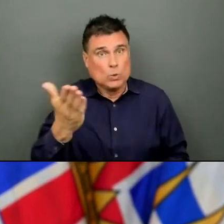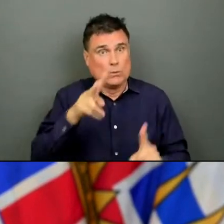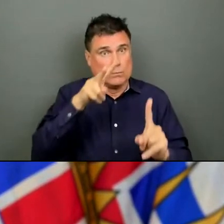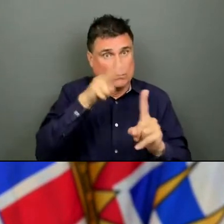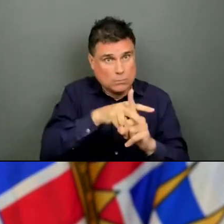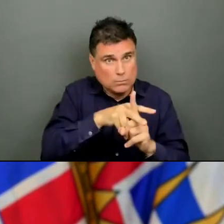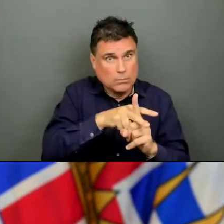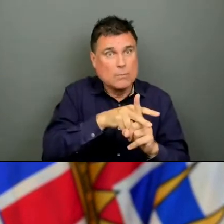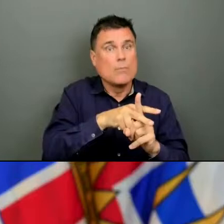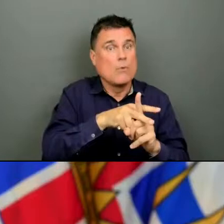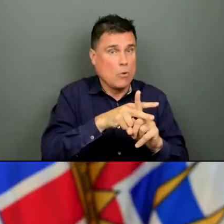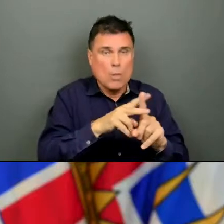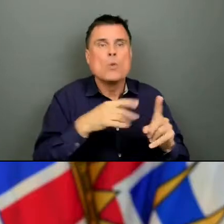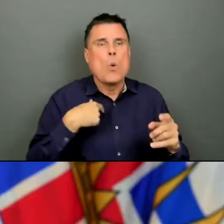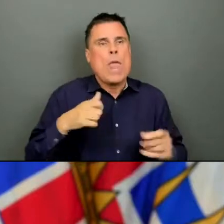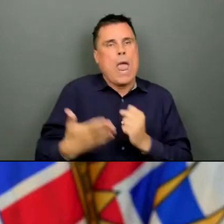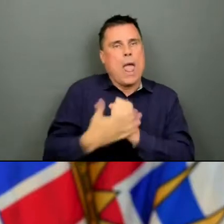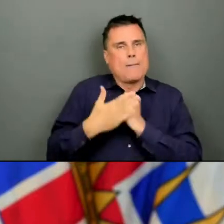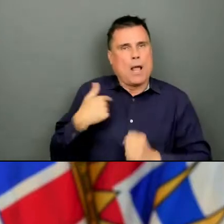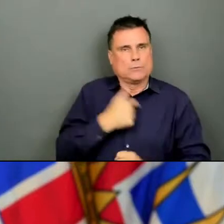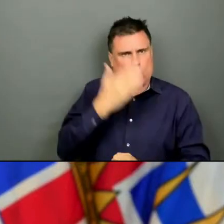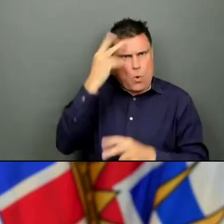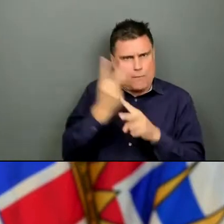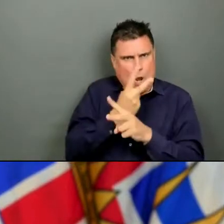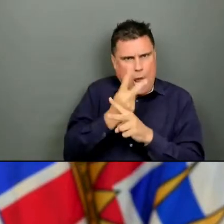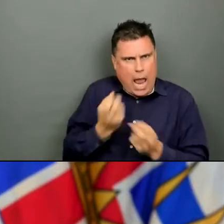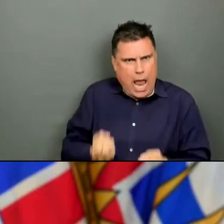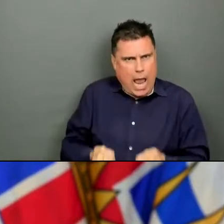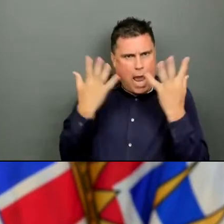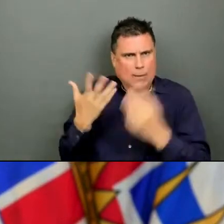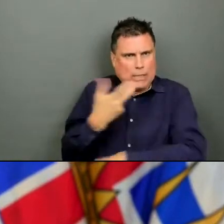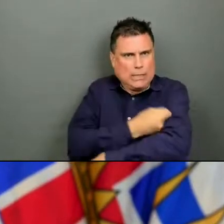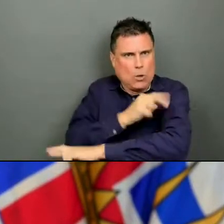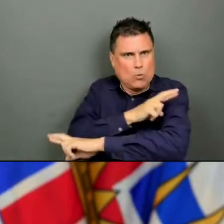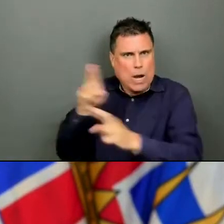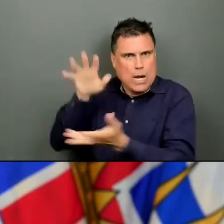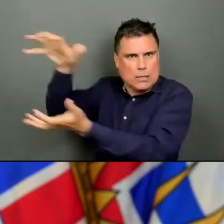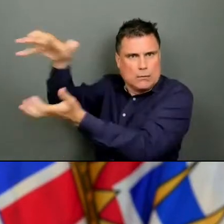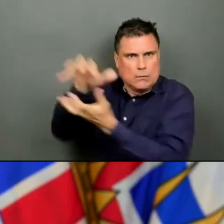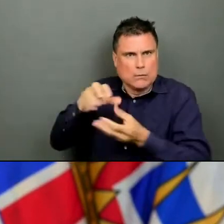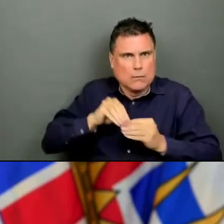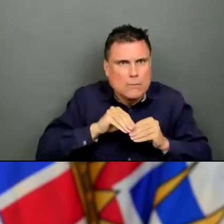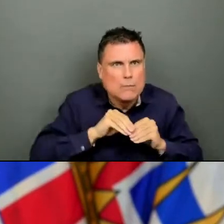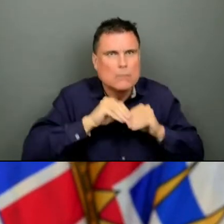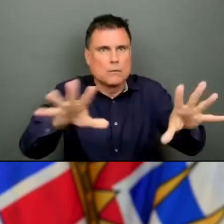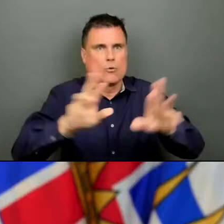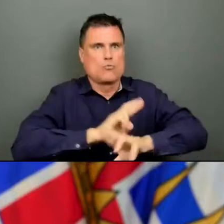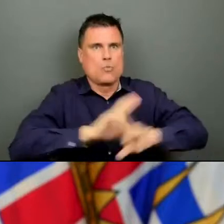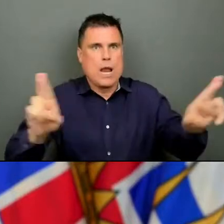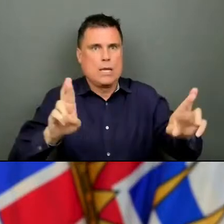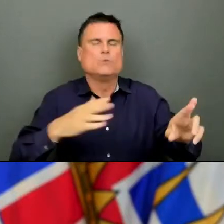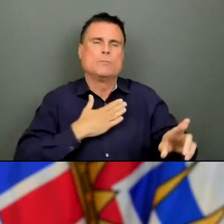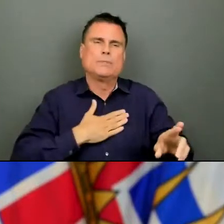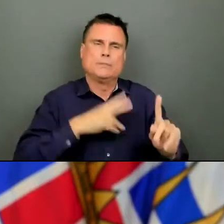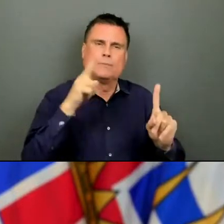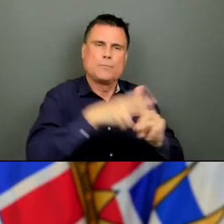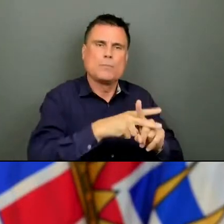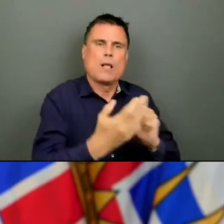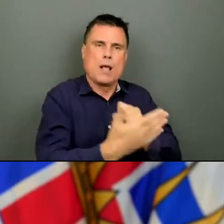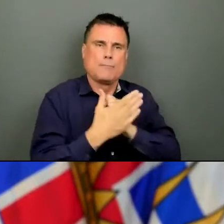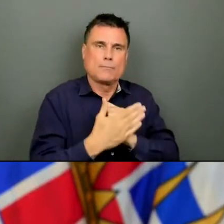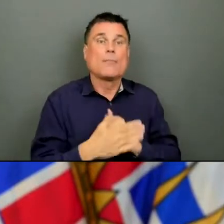and can have those doses there. As we've said many times, by the time we get to the end of Sunday and early into